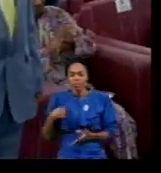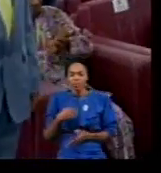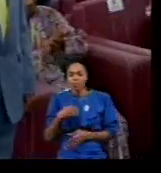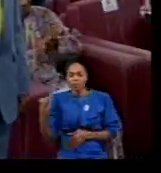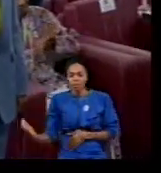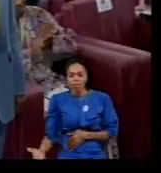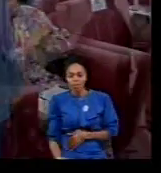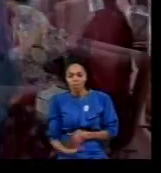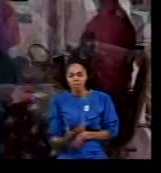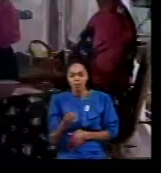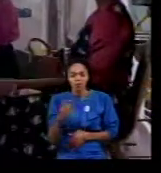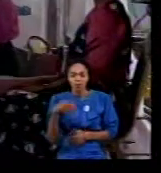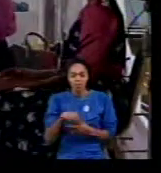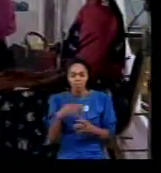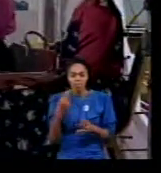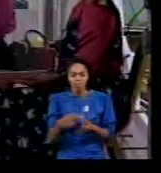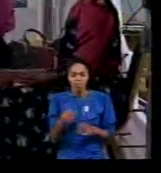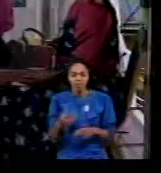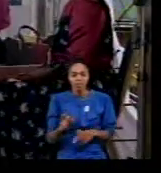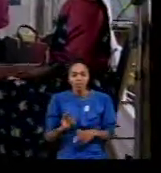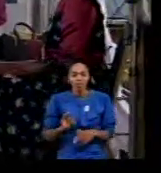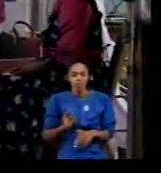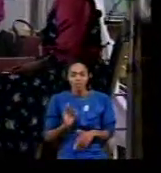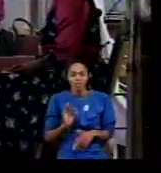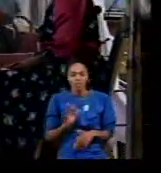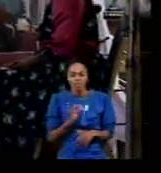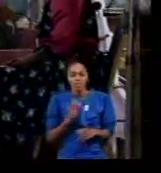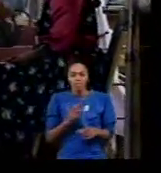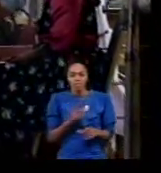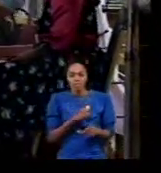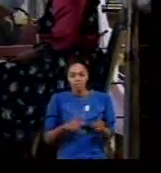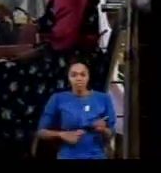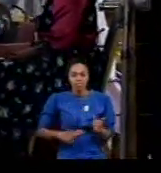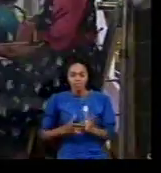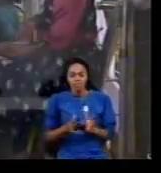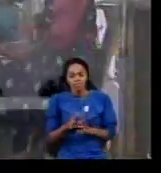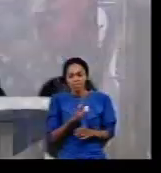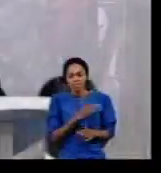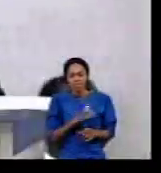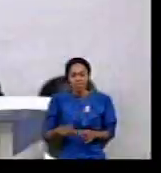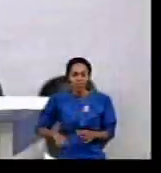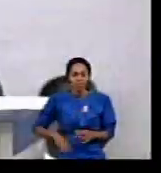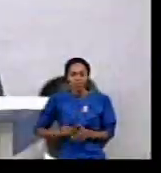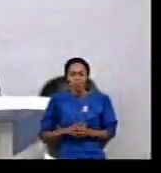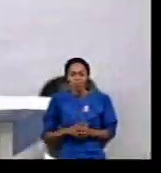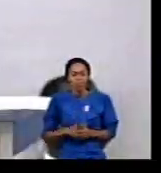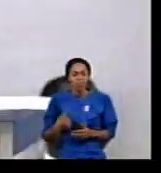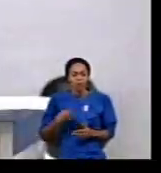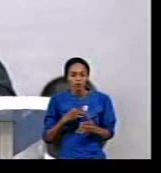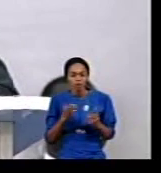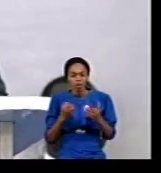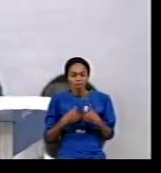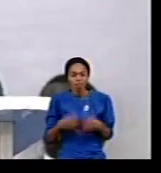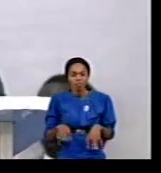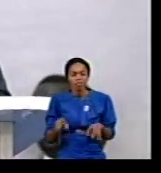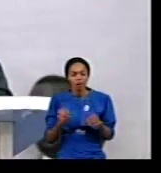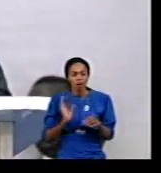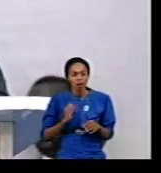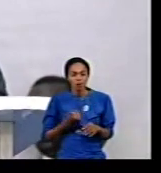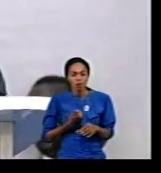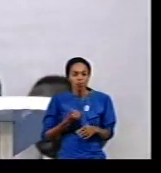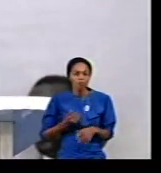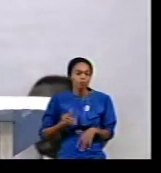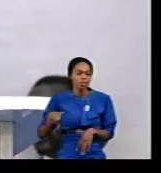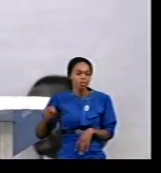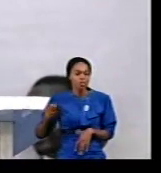Jesus, for he shall save his people. Not from the Midianites now, not from the Amalekites now,